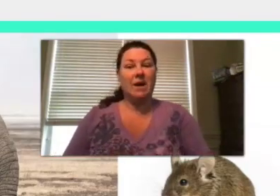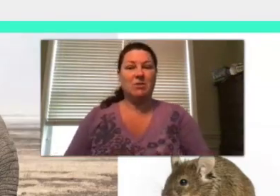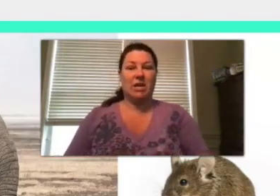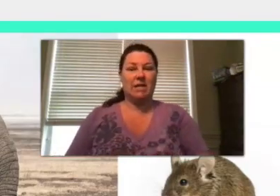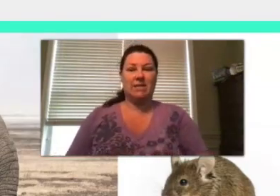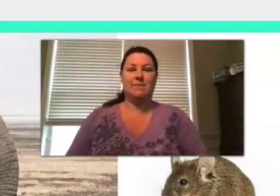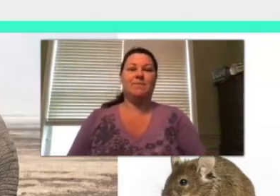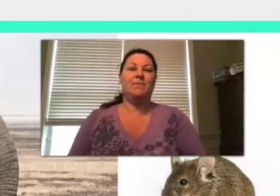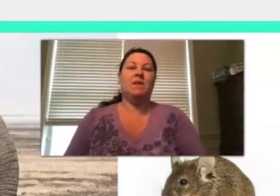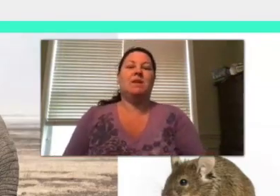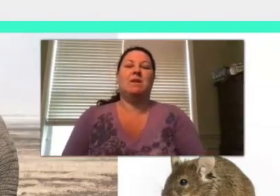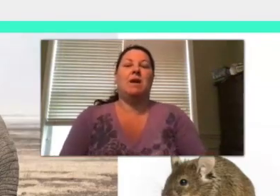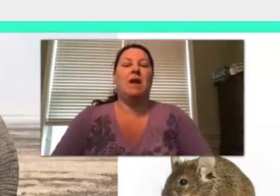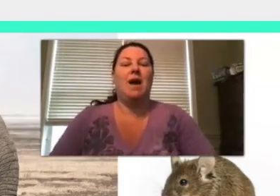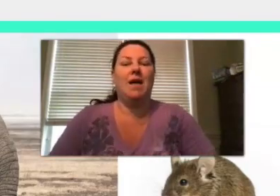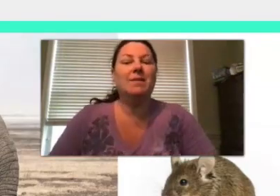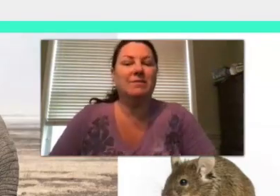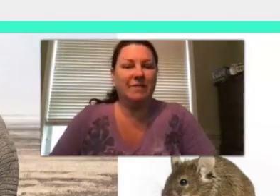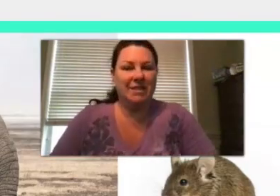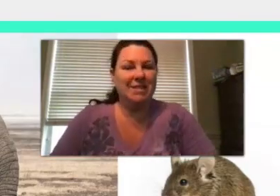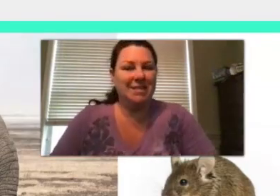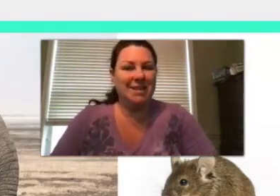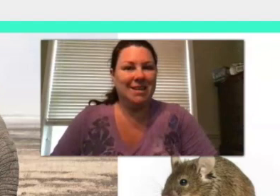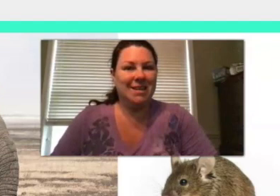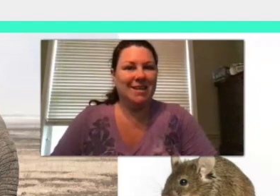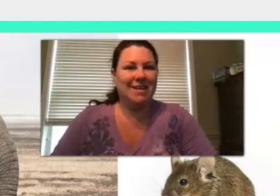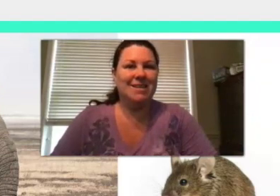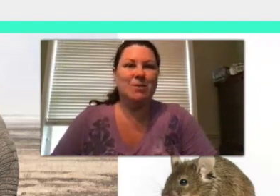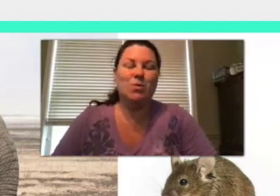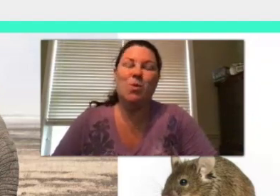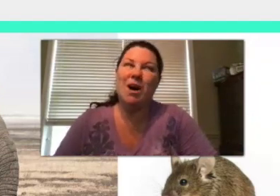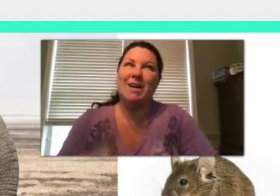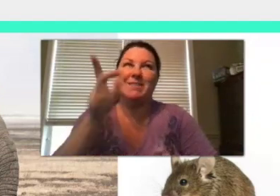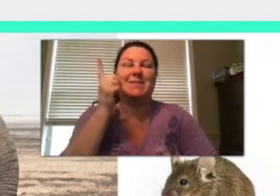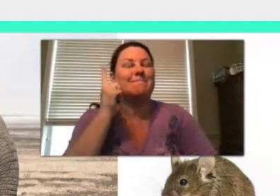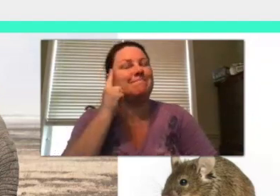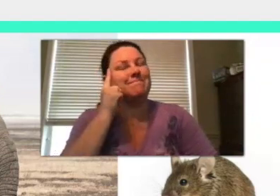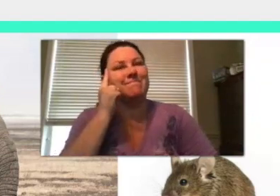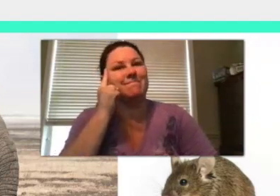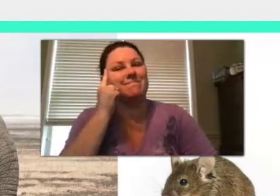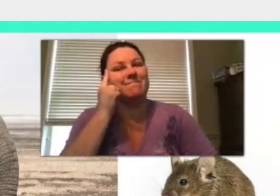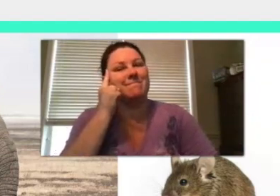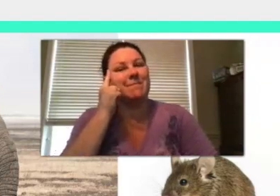Size of objects. An elephant is what?